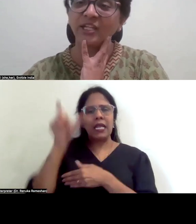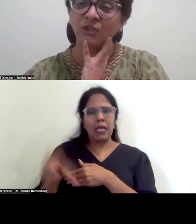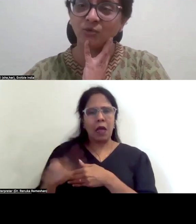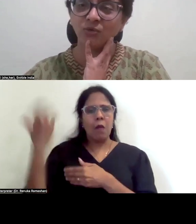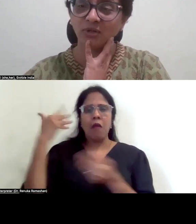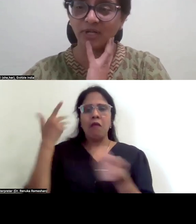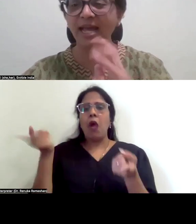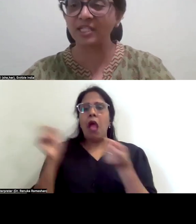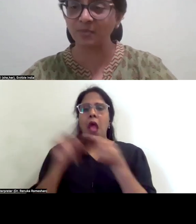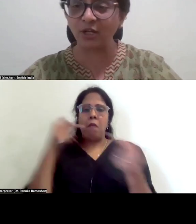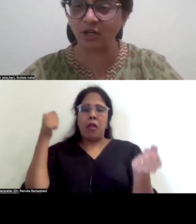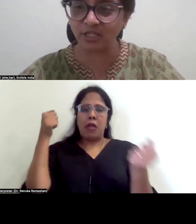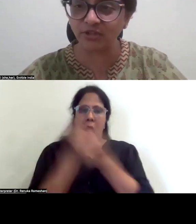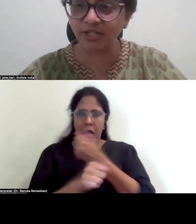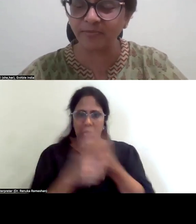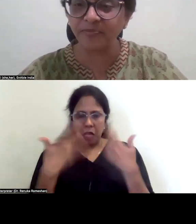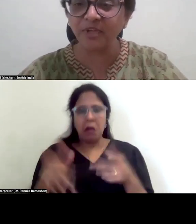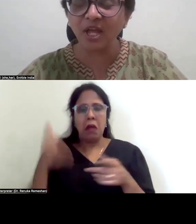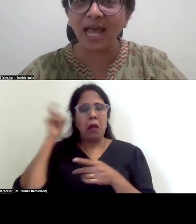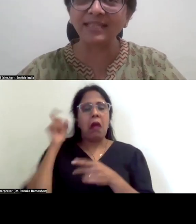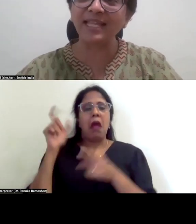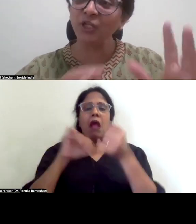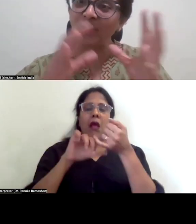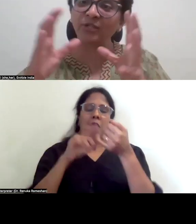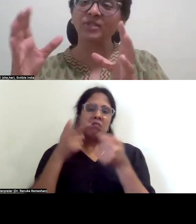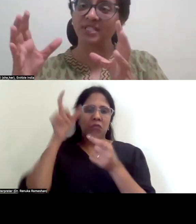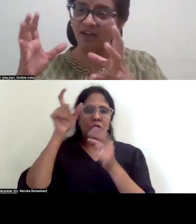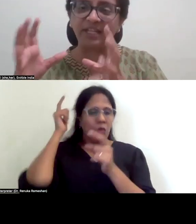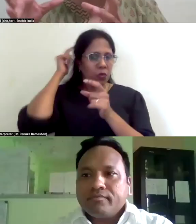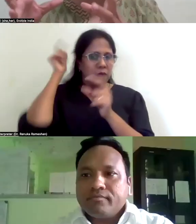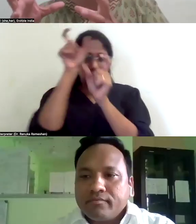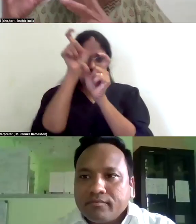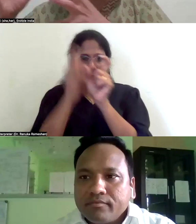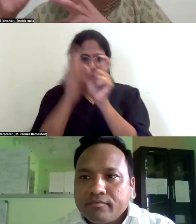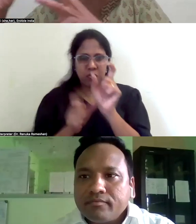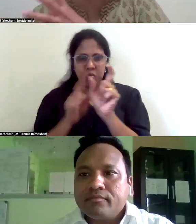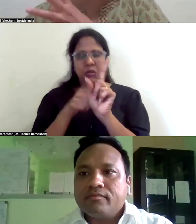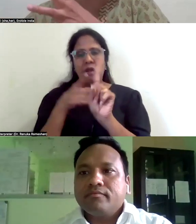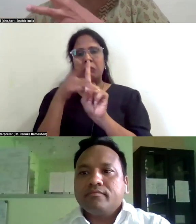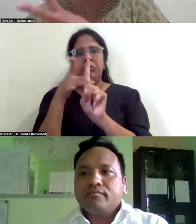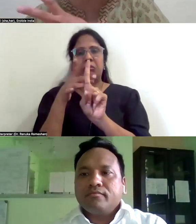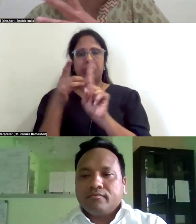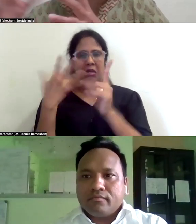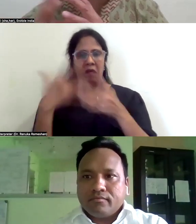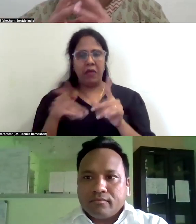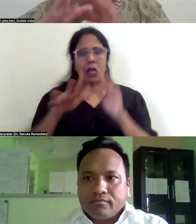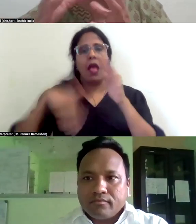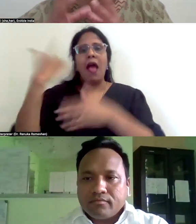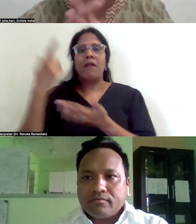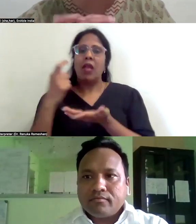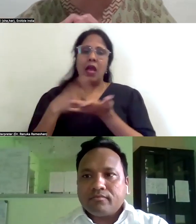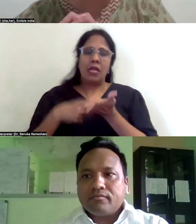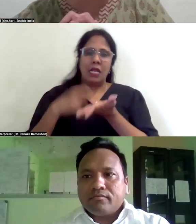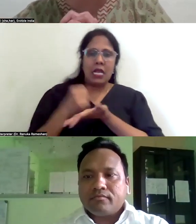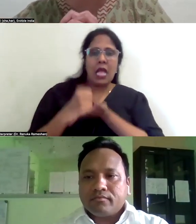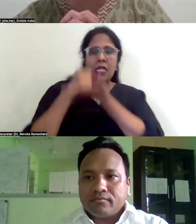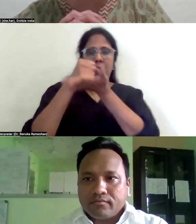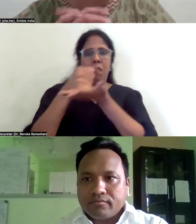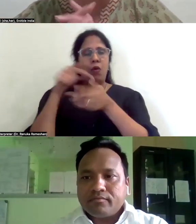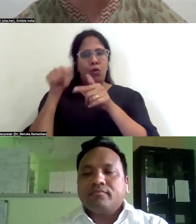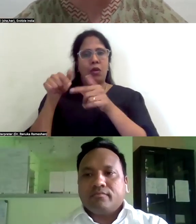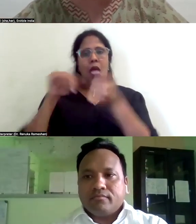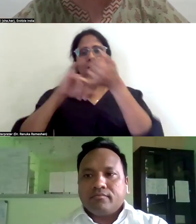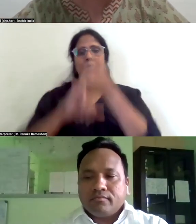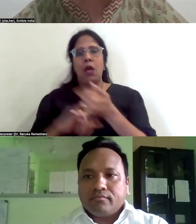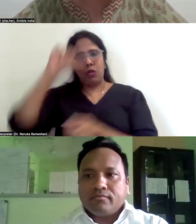accident and you had a spinal cord injury. And then you went to this lovely rehab facility, which is in the south of India. Many of you would